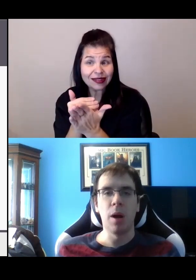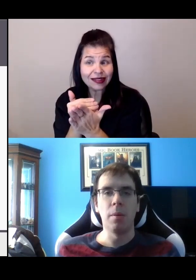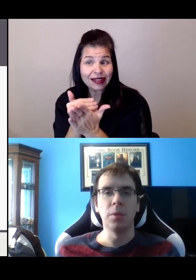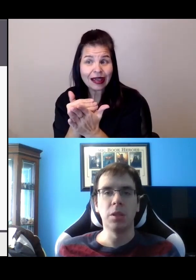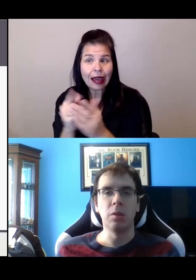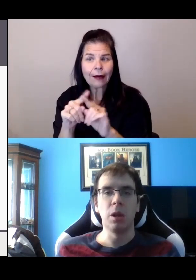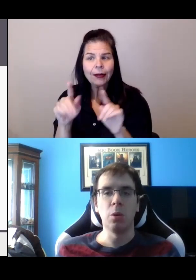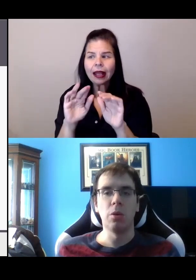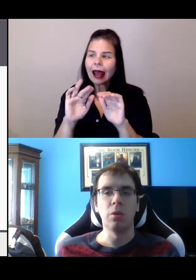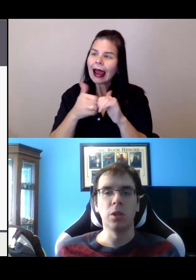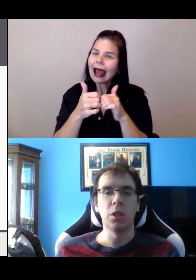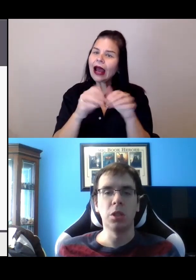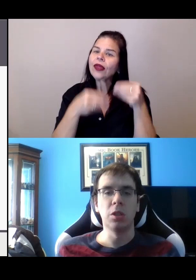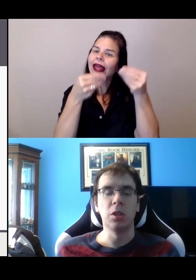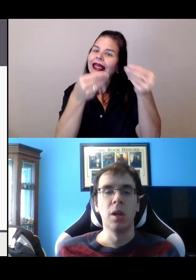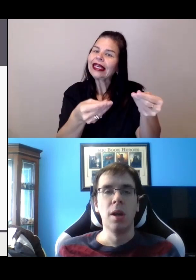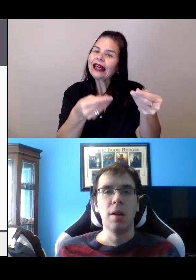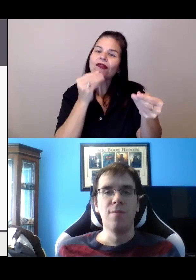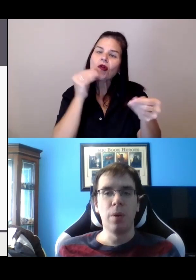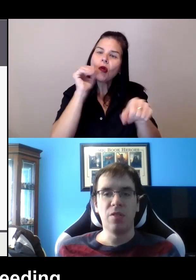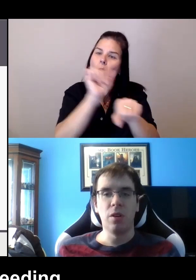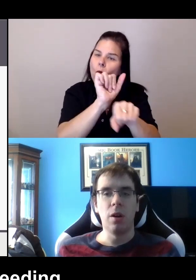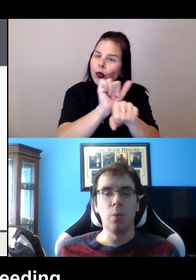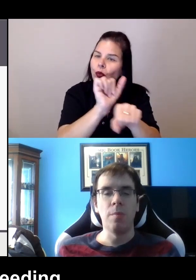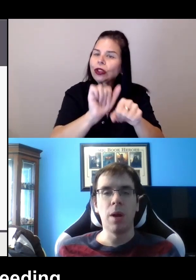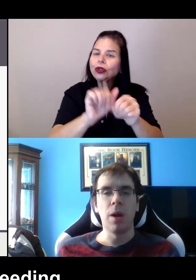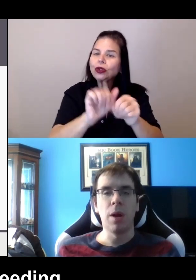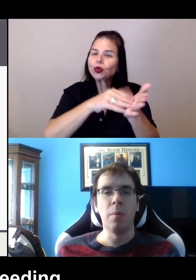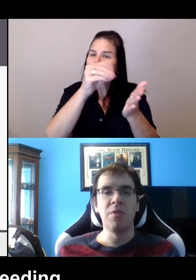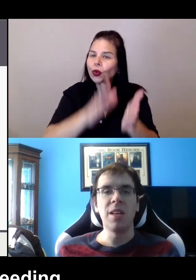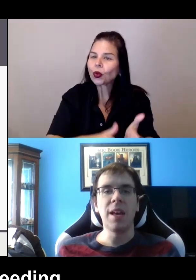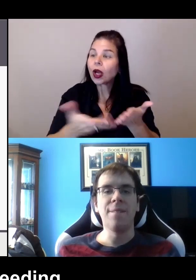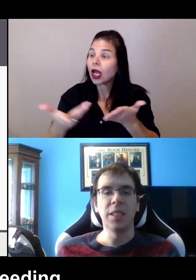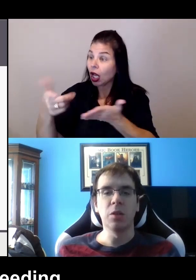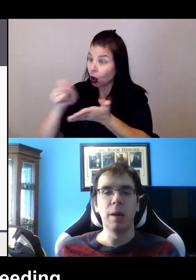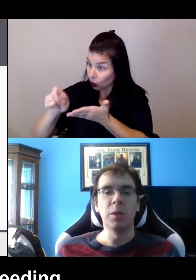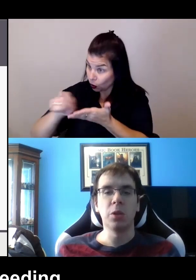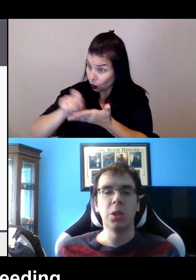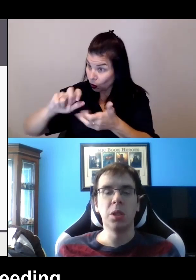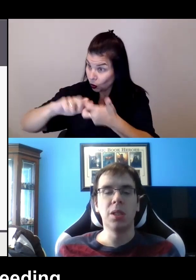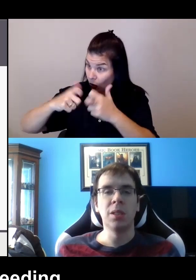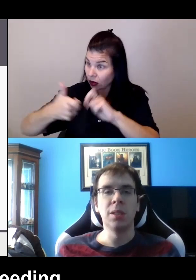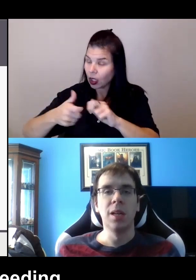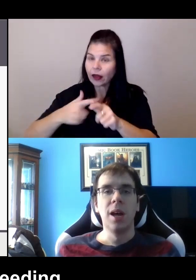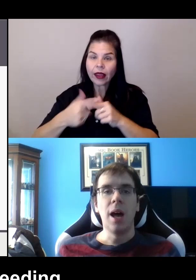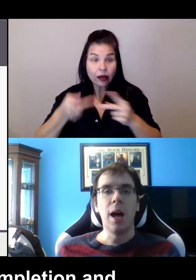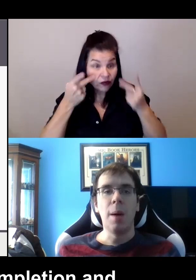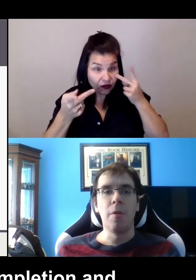assign problems to their learners, such as written problems needing physical